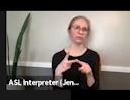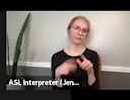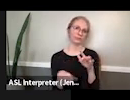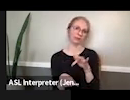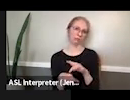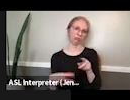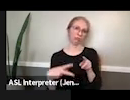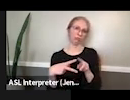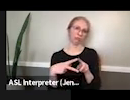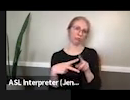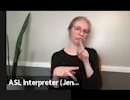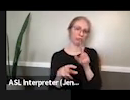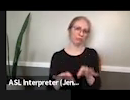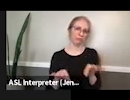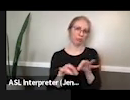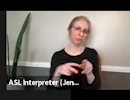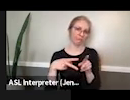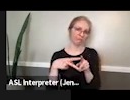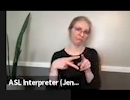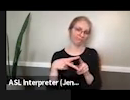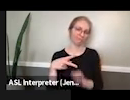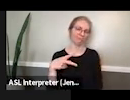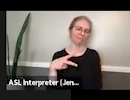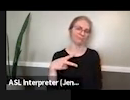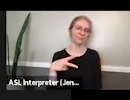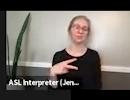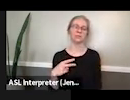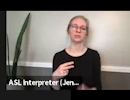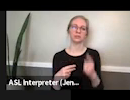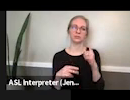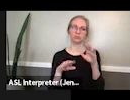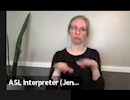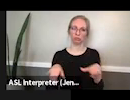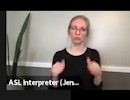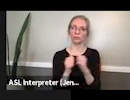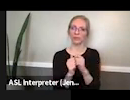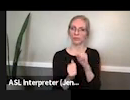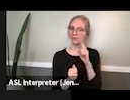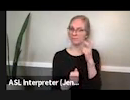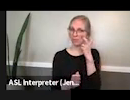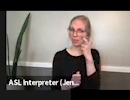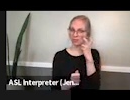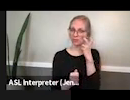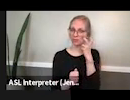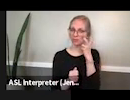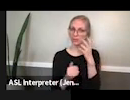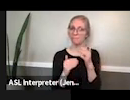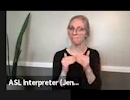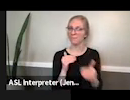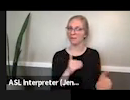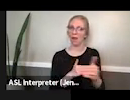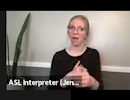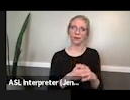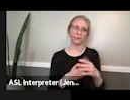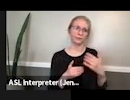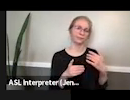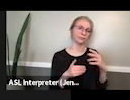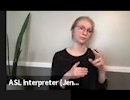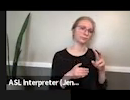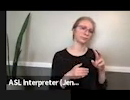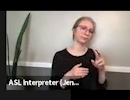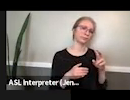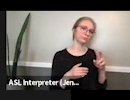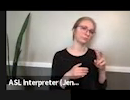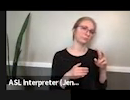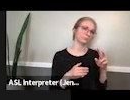important. Movement and touch. And this is for kids with deafblindness, even beyond the birth to 2, 3 to 5. It's movement and touch